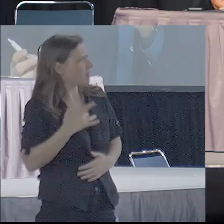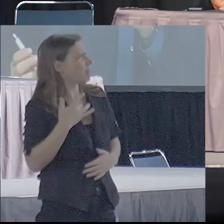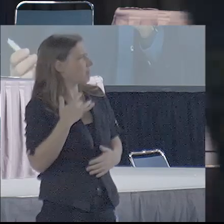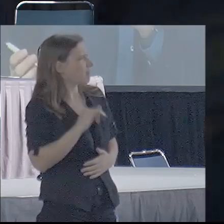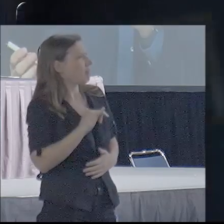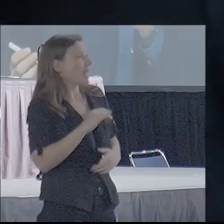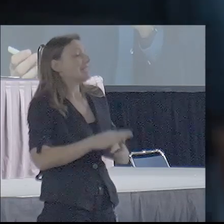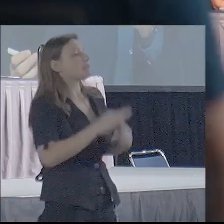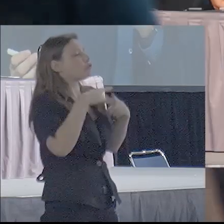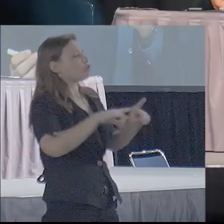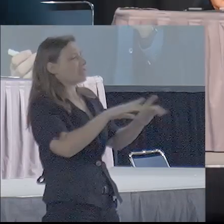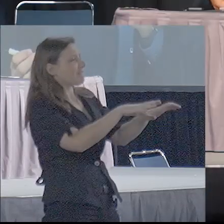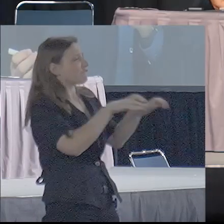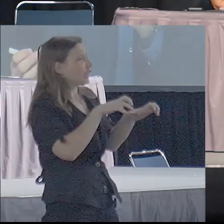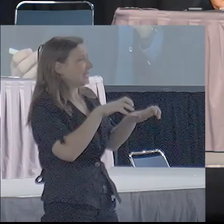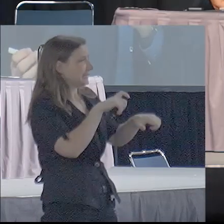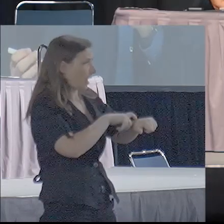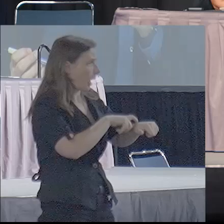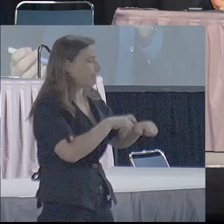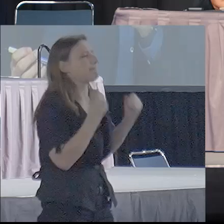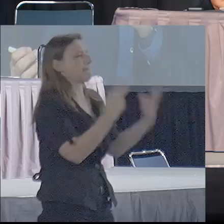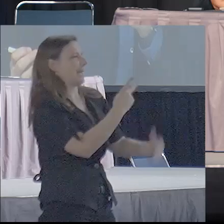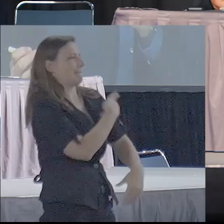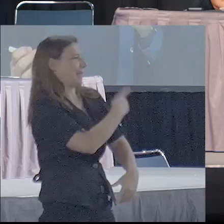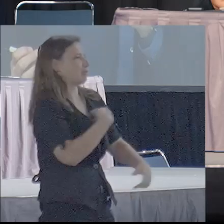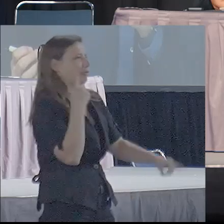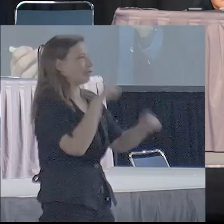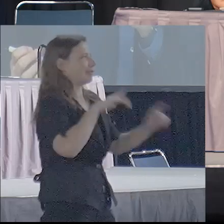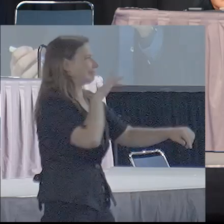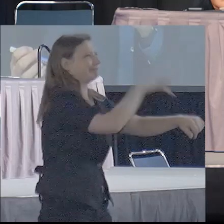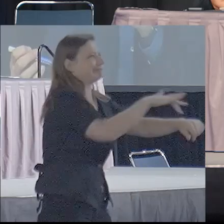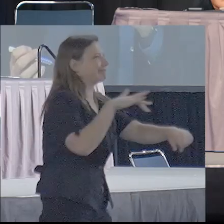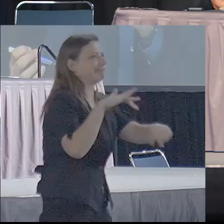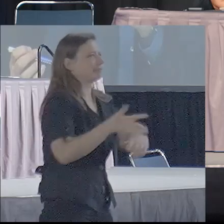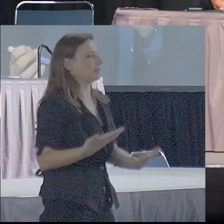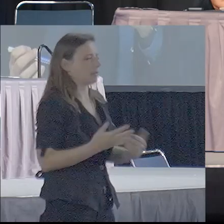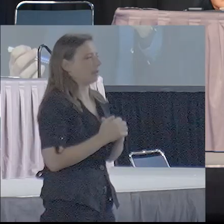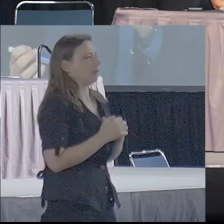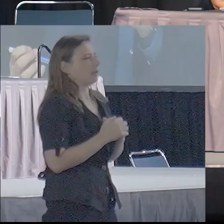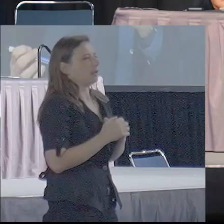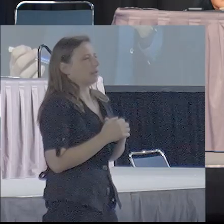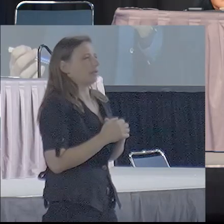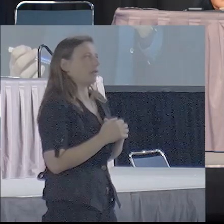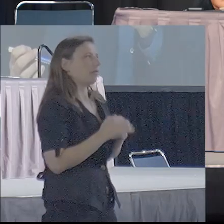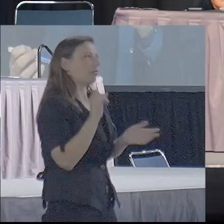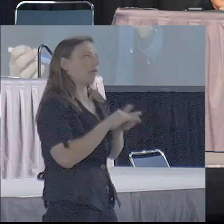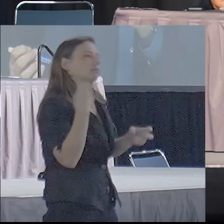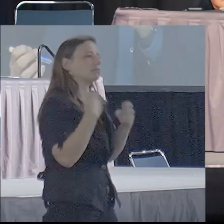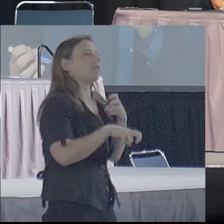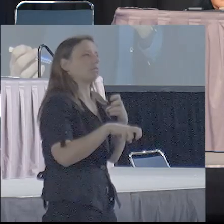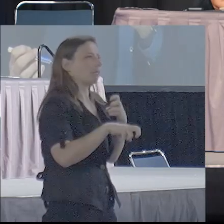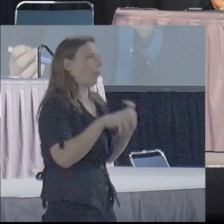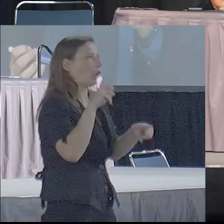especially during the freeze, there were many patients that we couldn't get to, and it kind of it was tough that